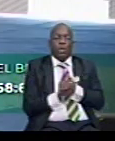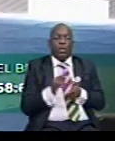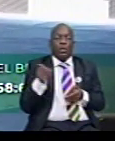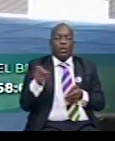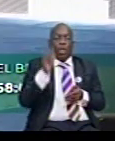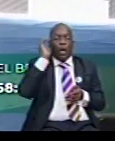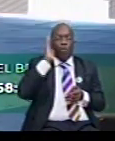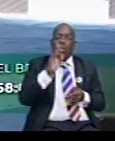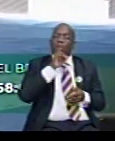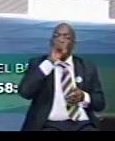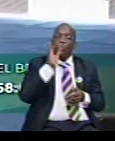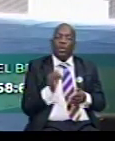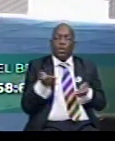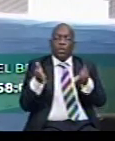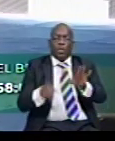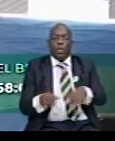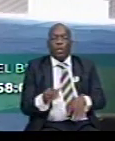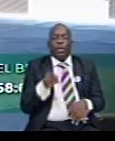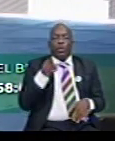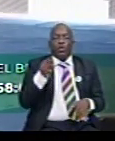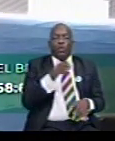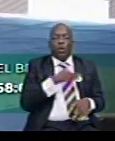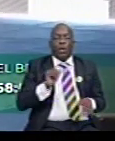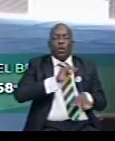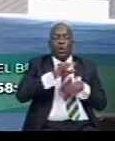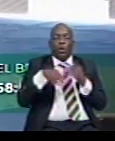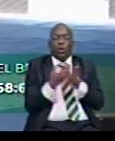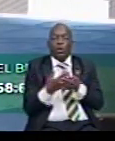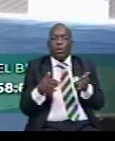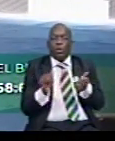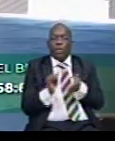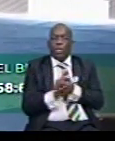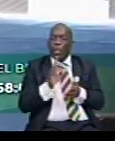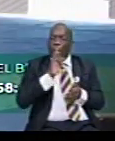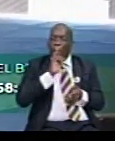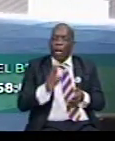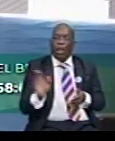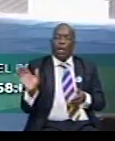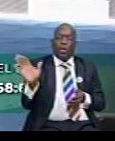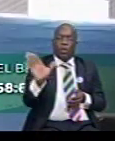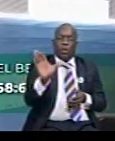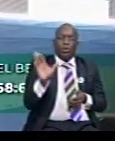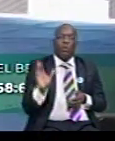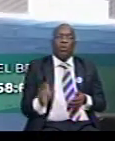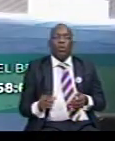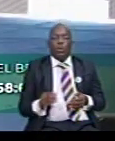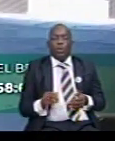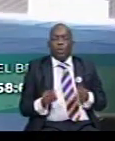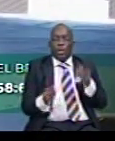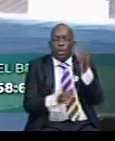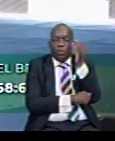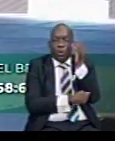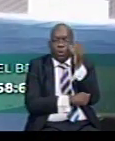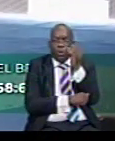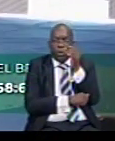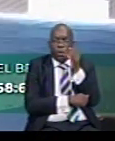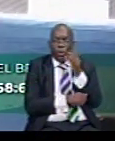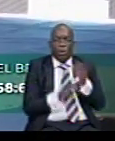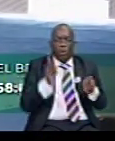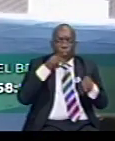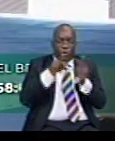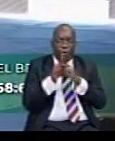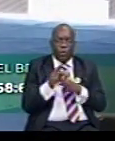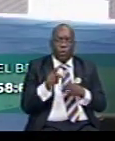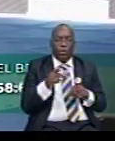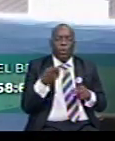that are thine." Prophet Abraham. Generally, the Israelites don't